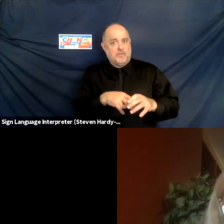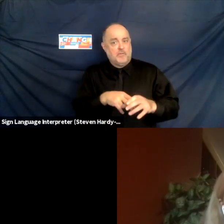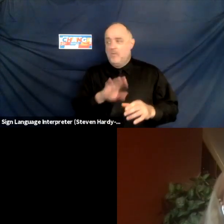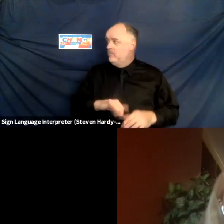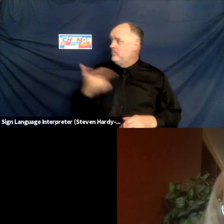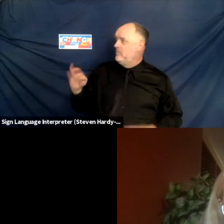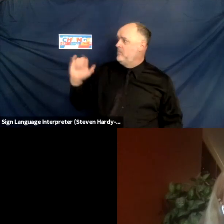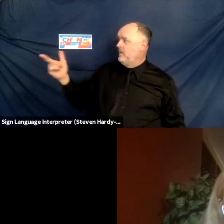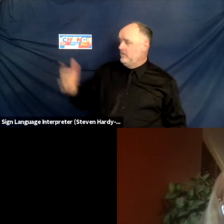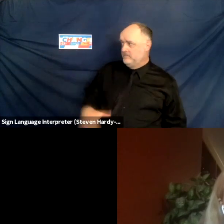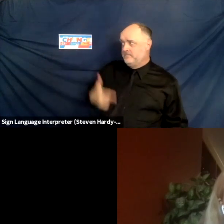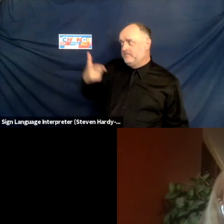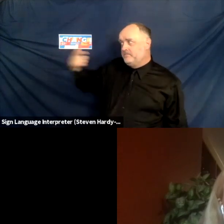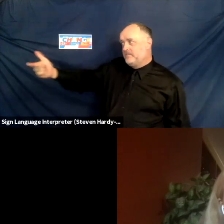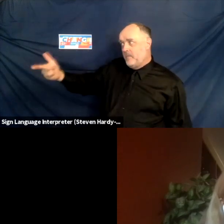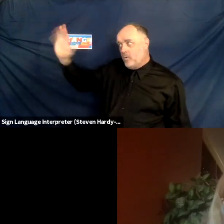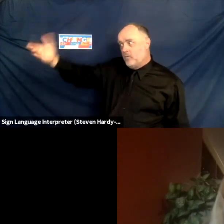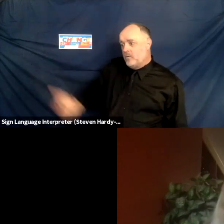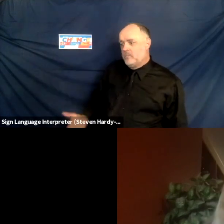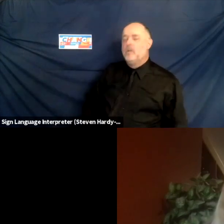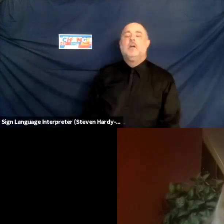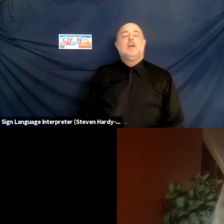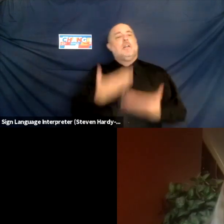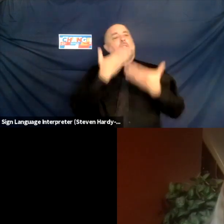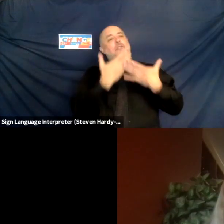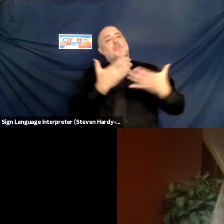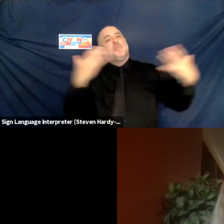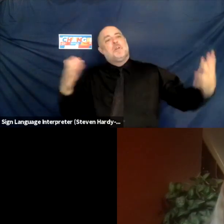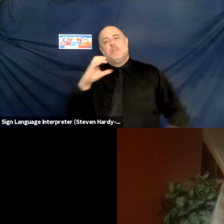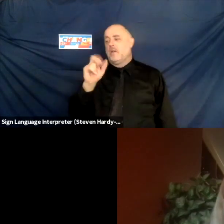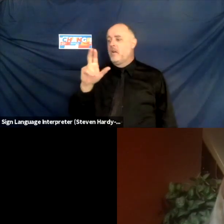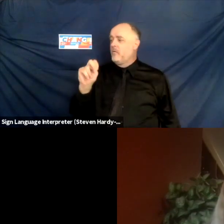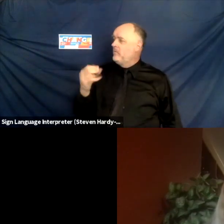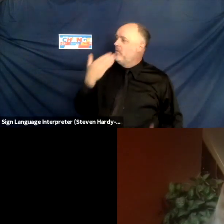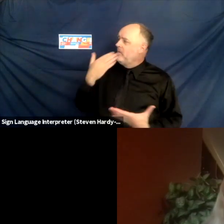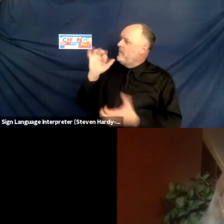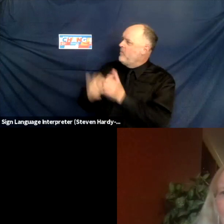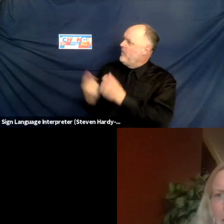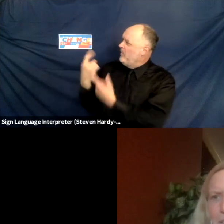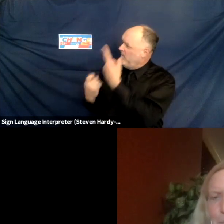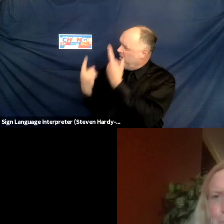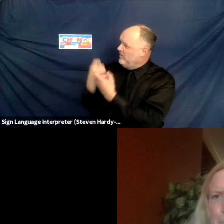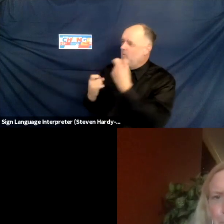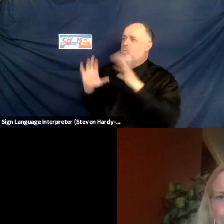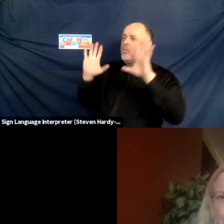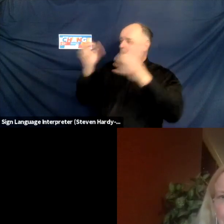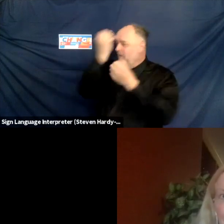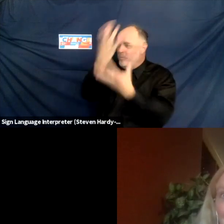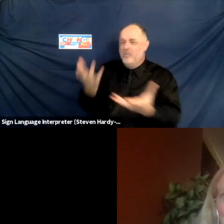over to you for an introduction. Thanks so much, Karen. And thanks everybody for those questions and all the great